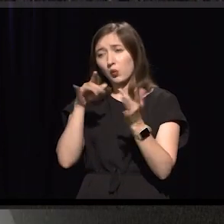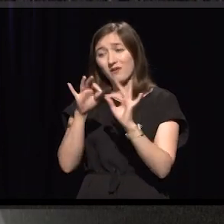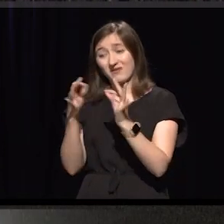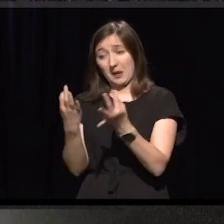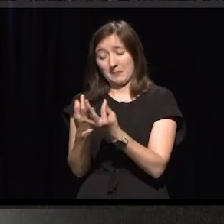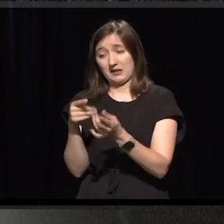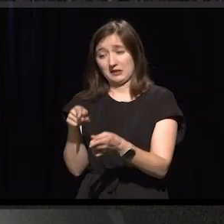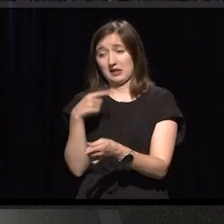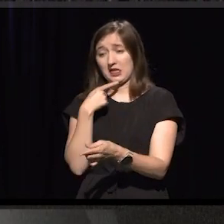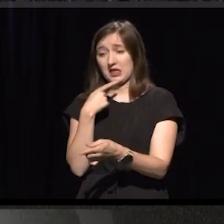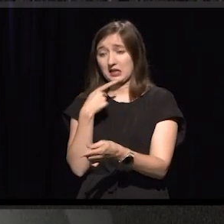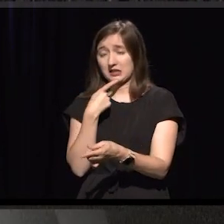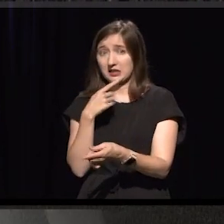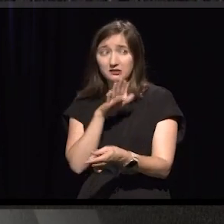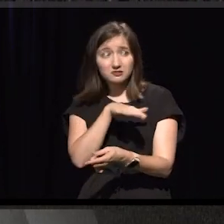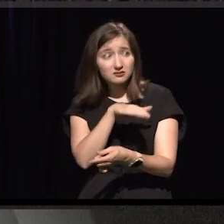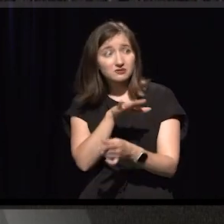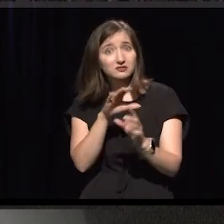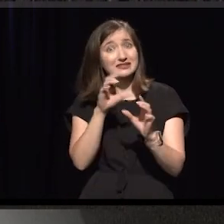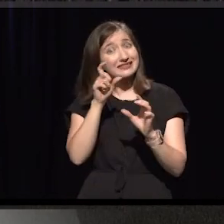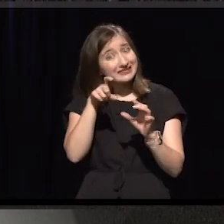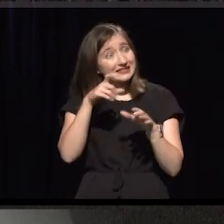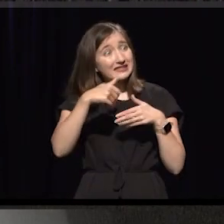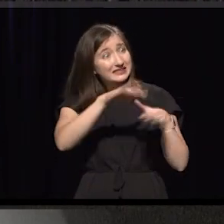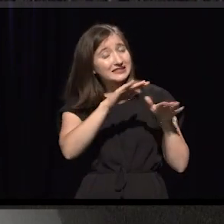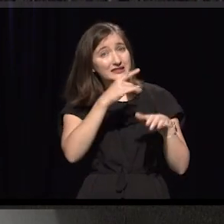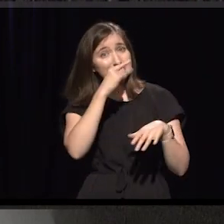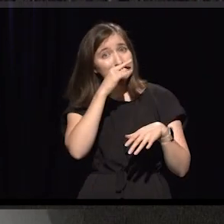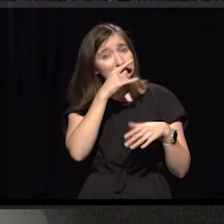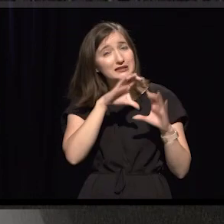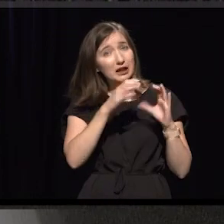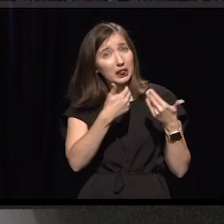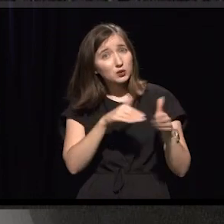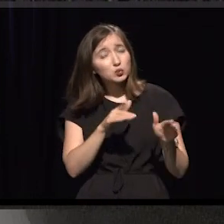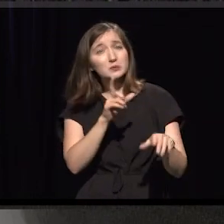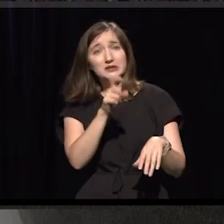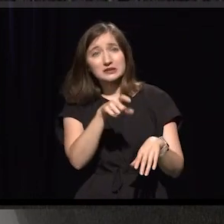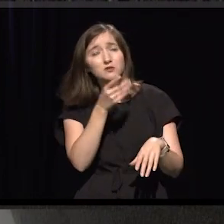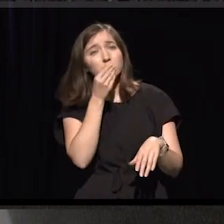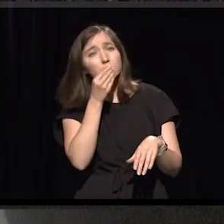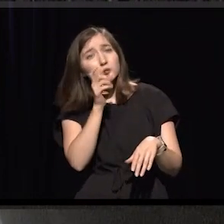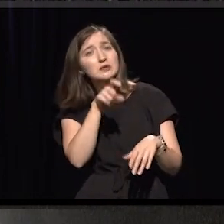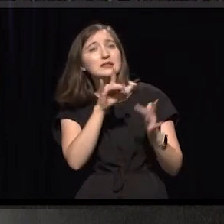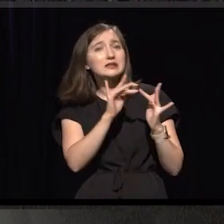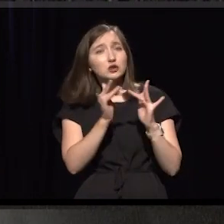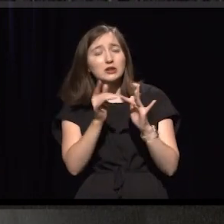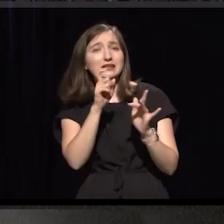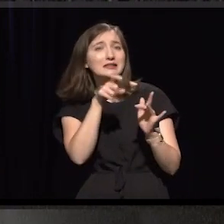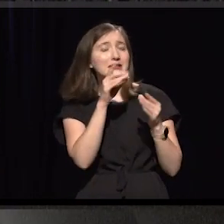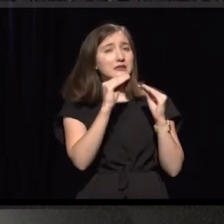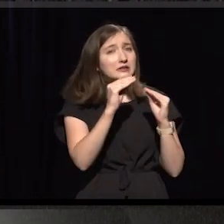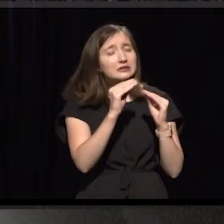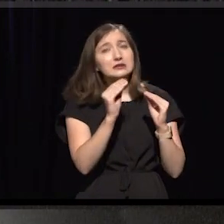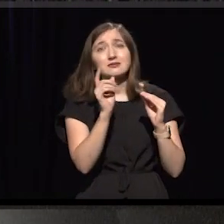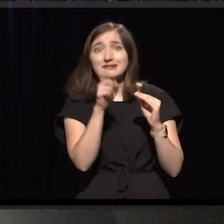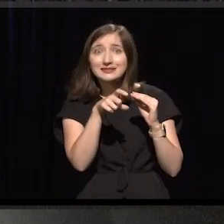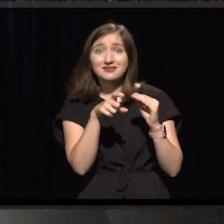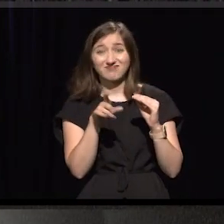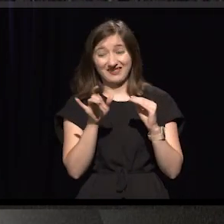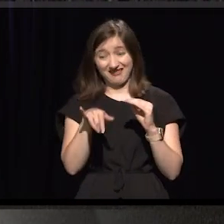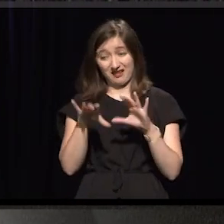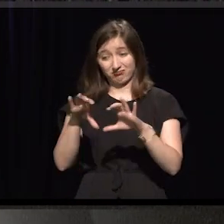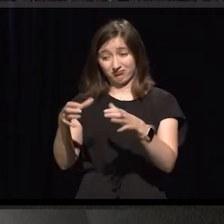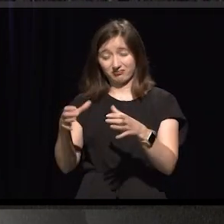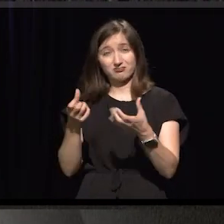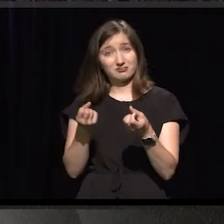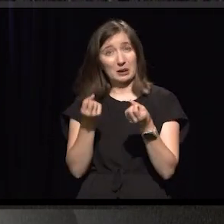that the classroom, it may be their only choice to send a kid to the classroom to access those tools? I know you mentioned that was one of the at-risk groups that we look at right